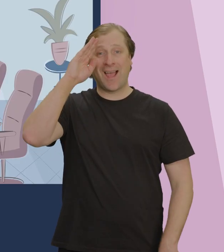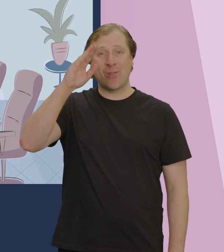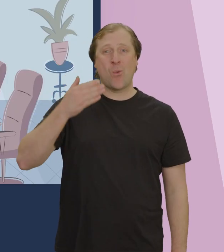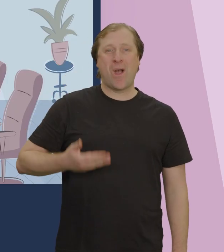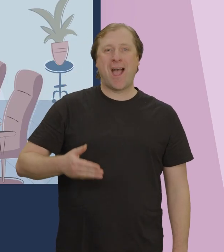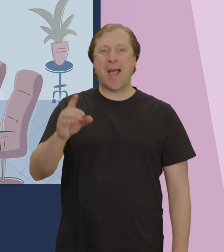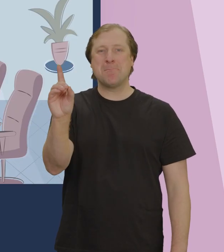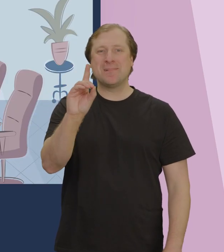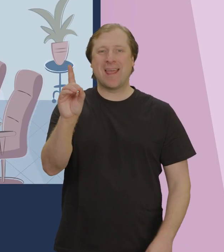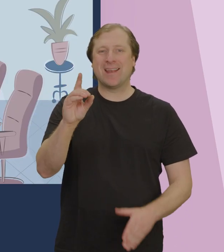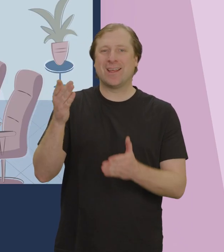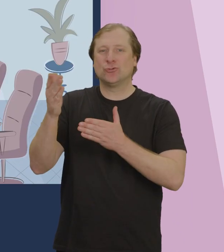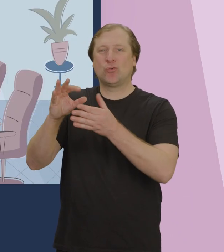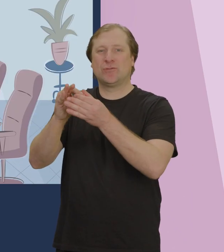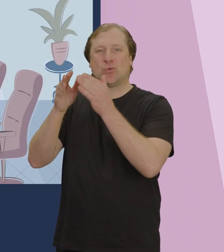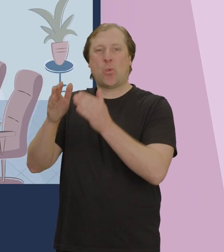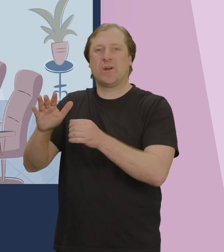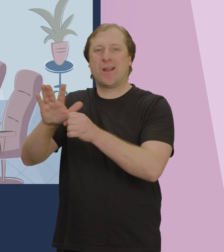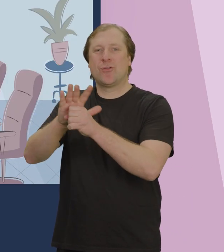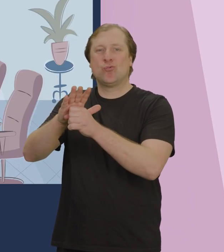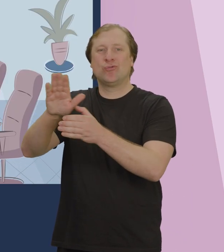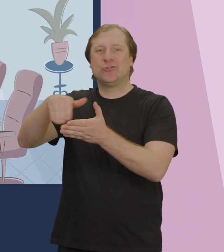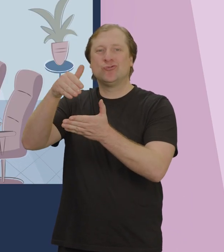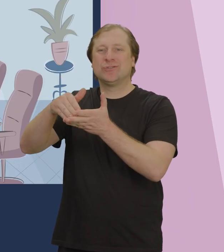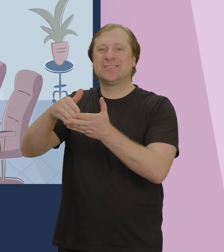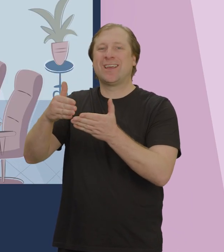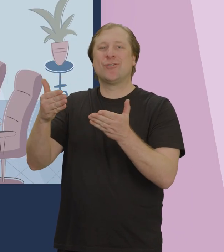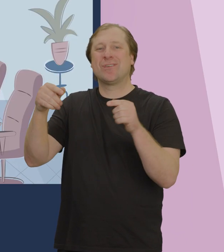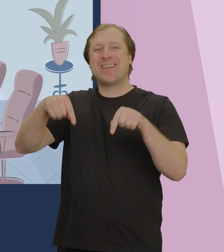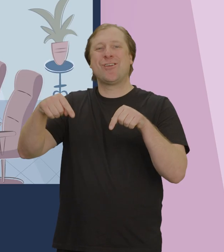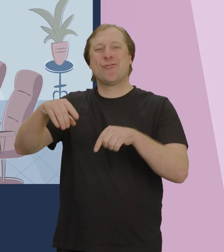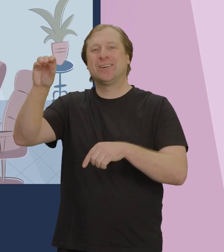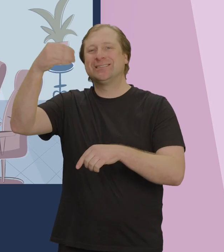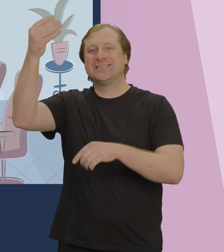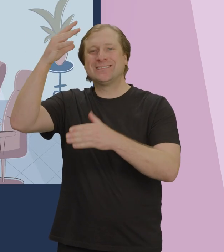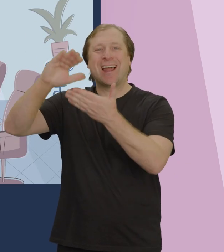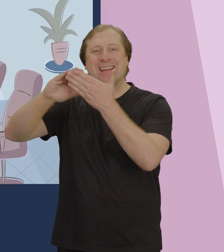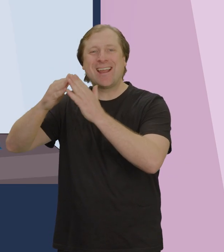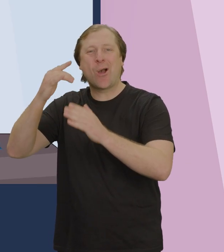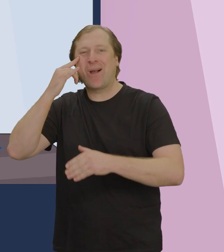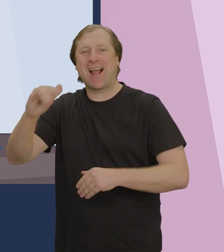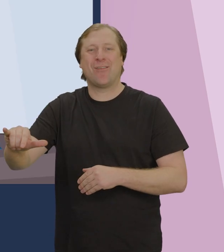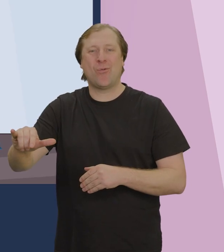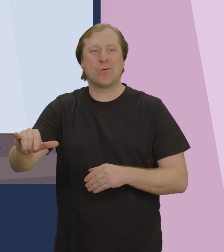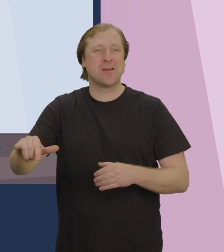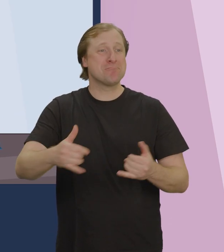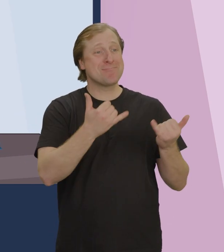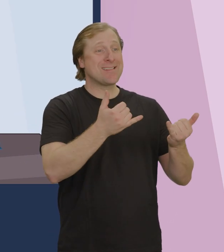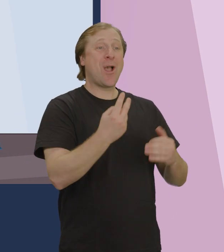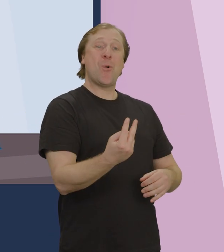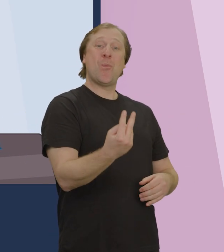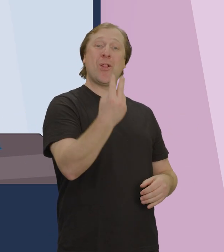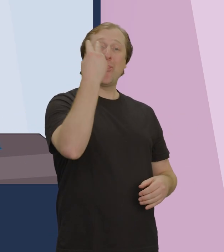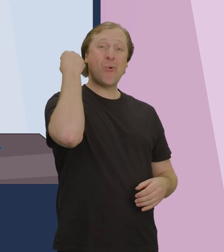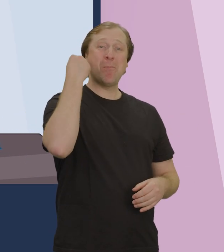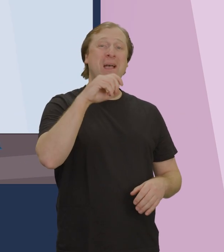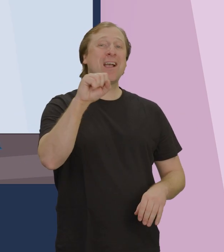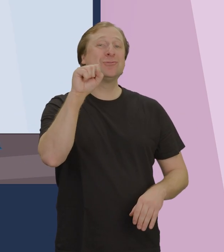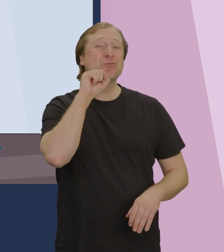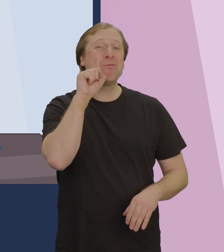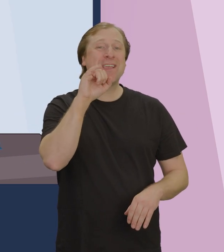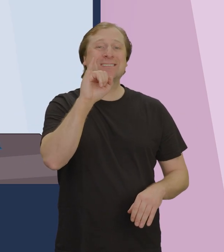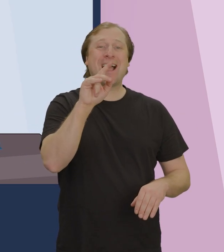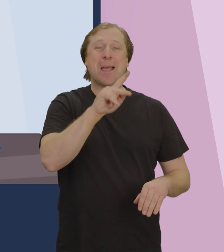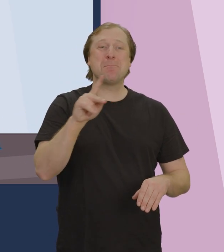Hello, I'm Danny, a service coordinator at the Regional Center here in Sunnytown, California. It's time for us to look back on the